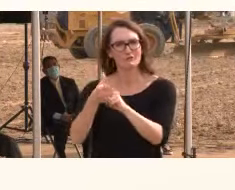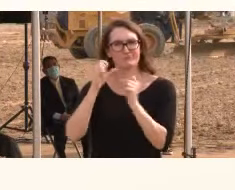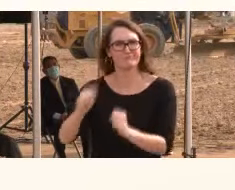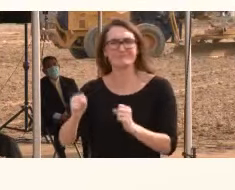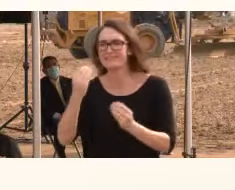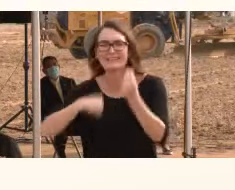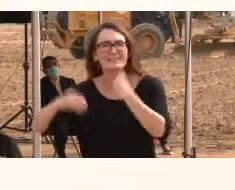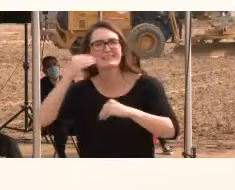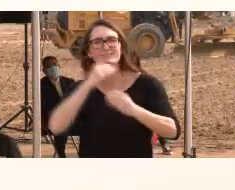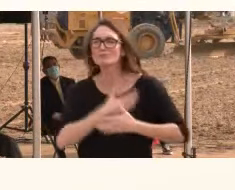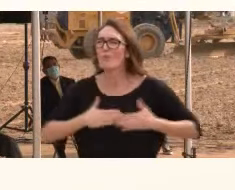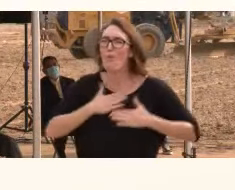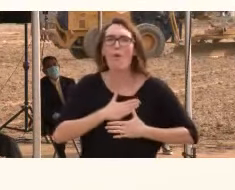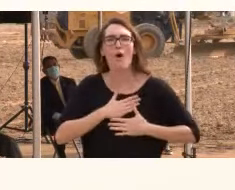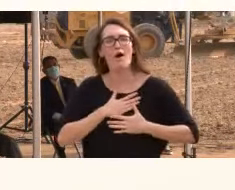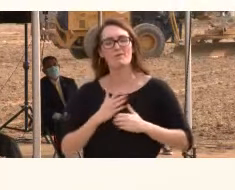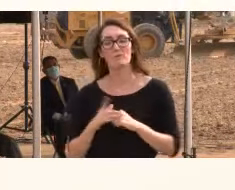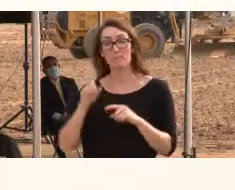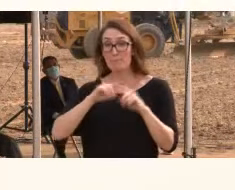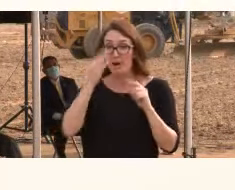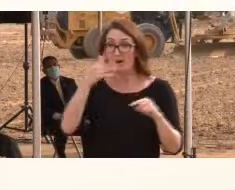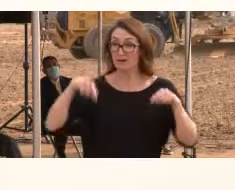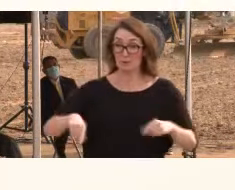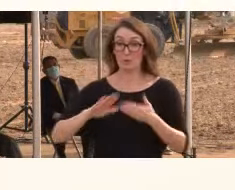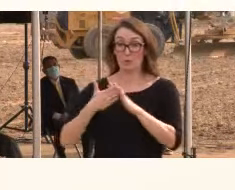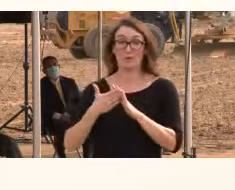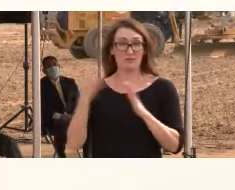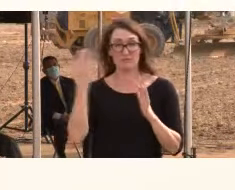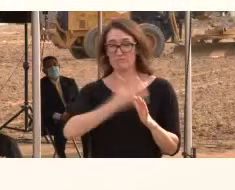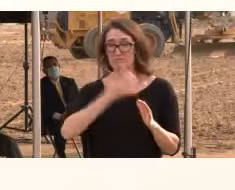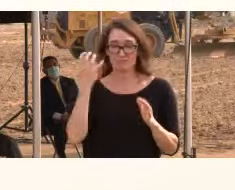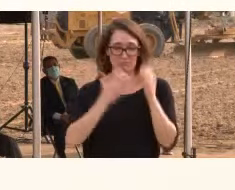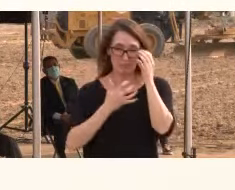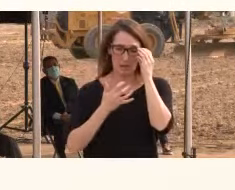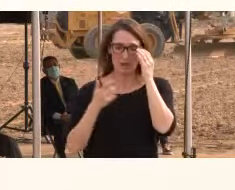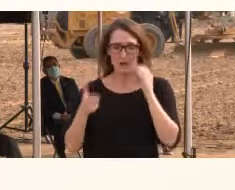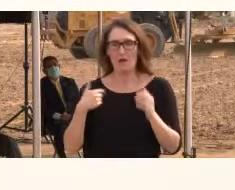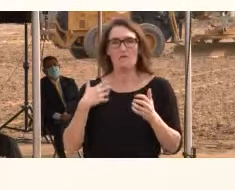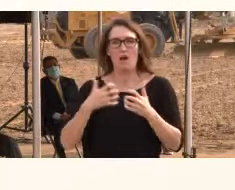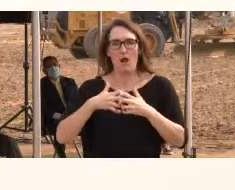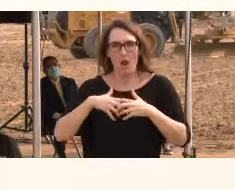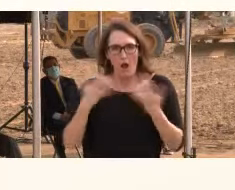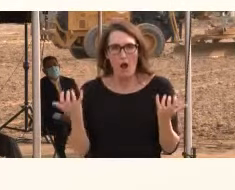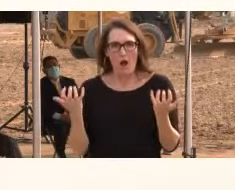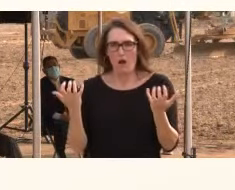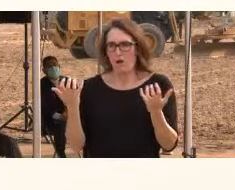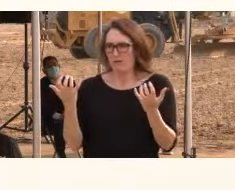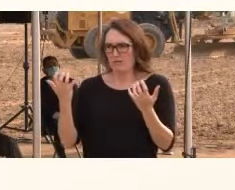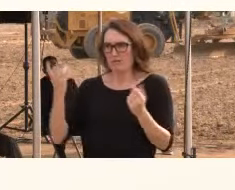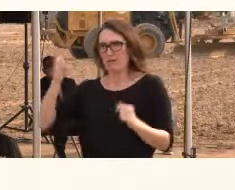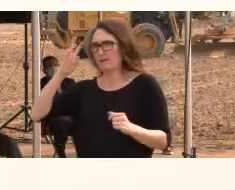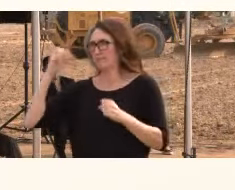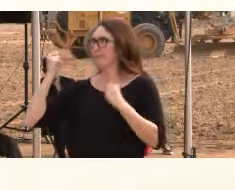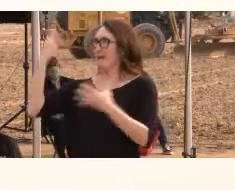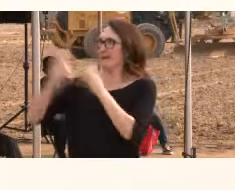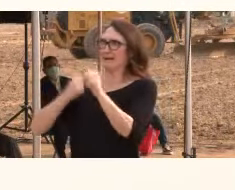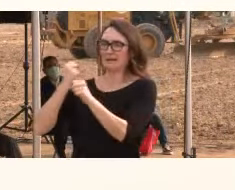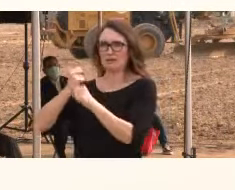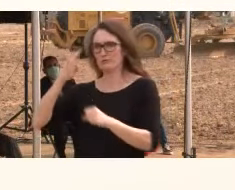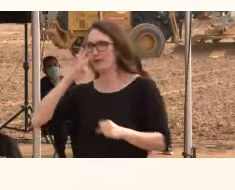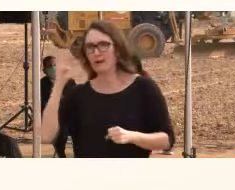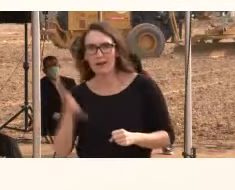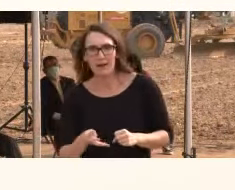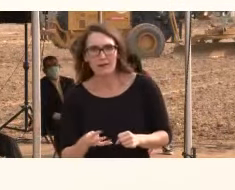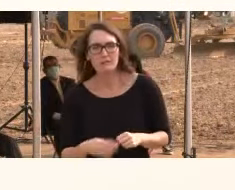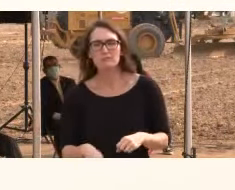But this community suffers from a lot of institutional neglect, a lot